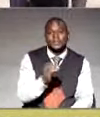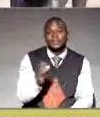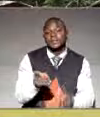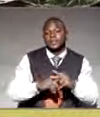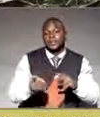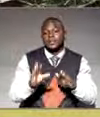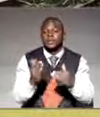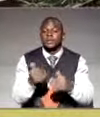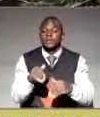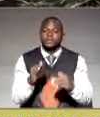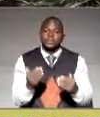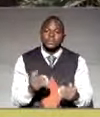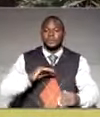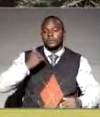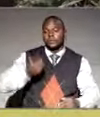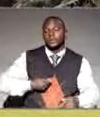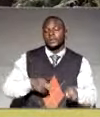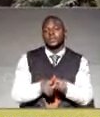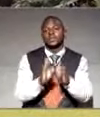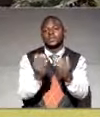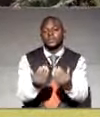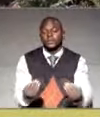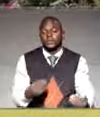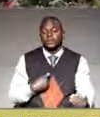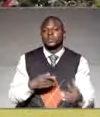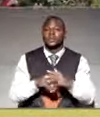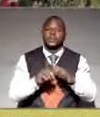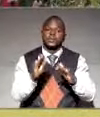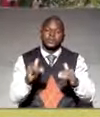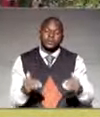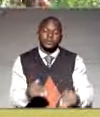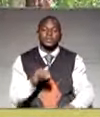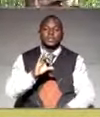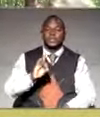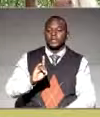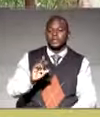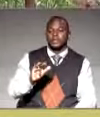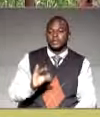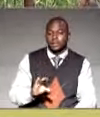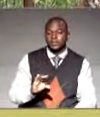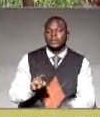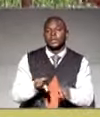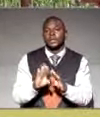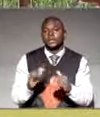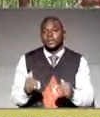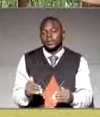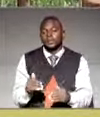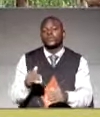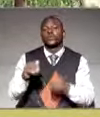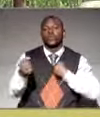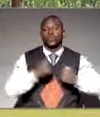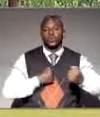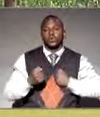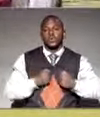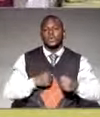refugees, most of whom are women and children. The refugees are mostly from the Democratic Republic of Congo and a few from Rwanda